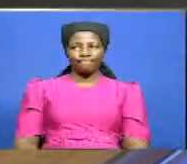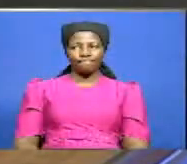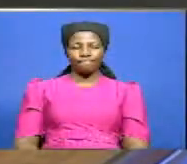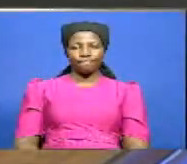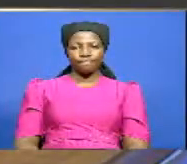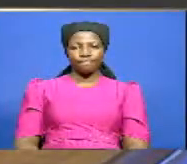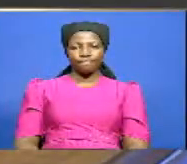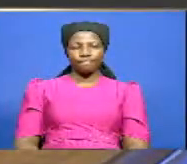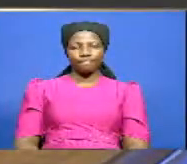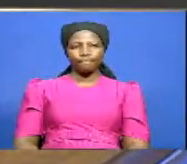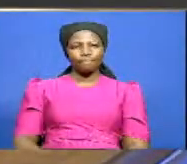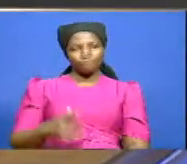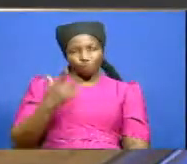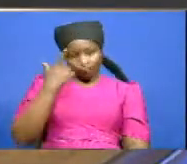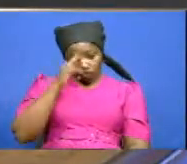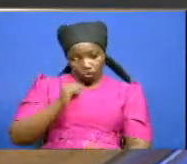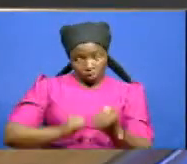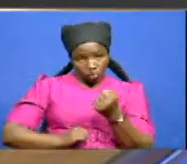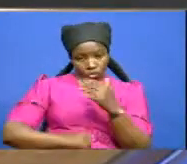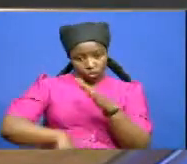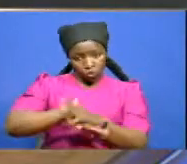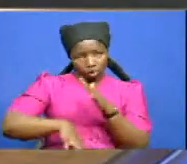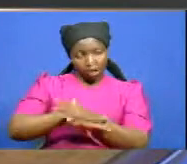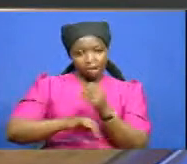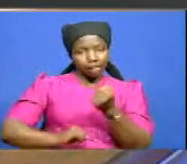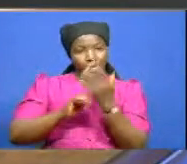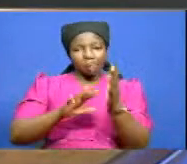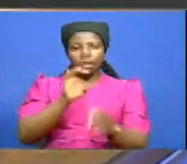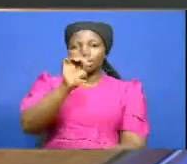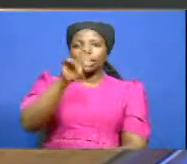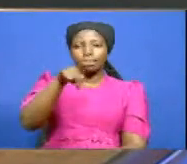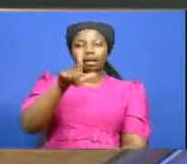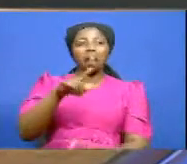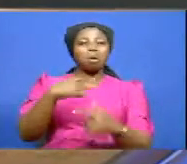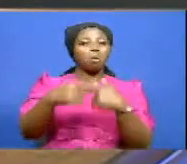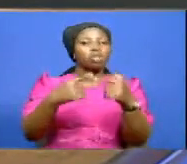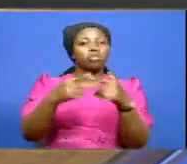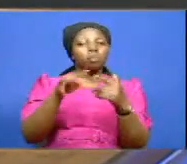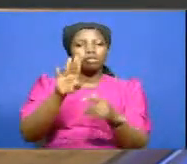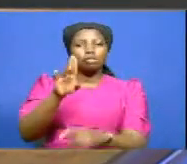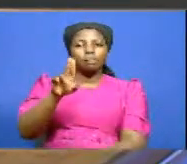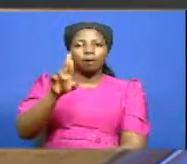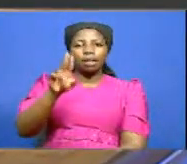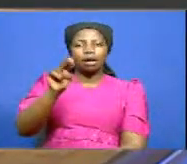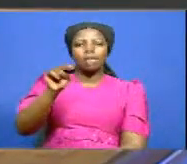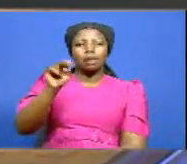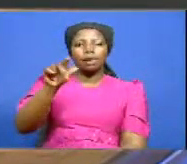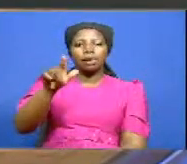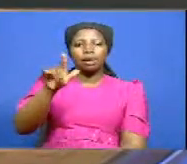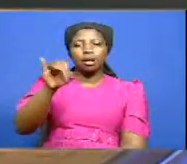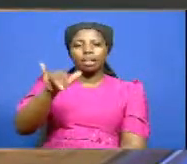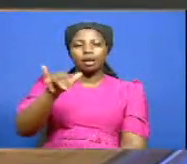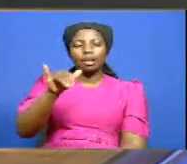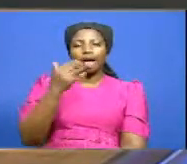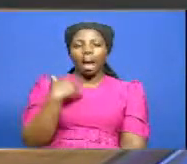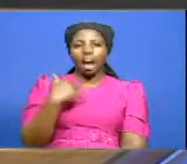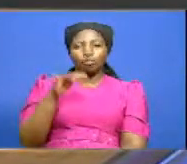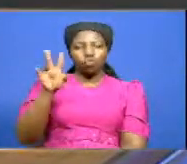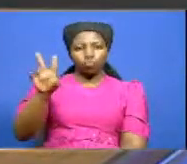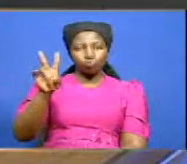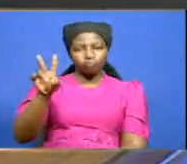And for soccer fans, the EPL is currently underway, where Burnley is 2 goals